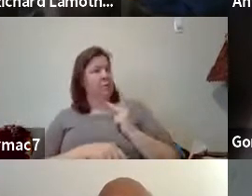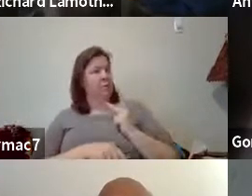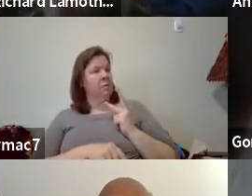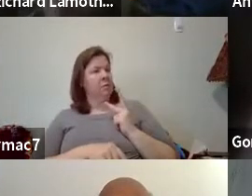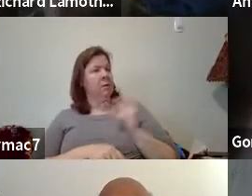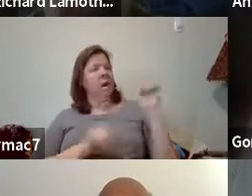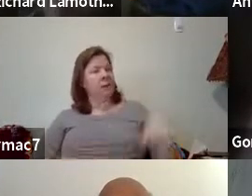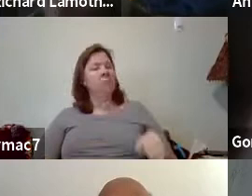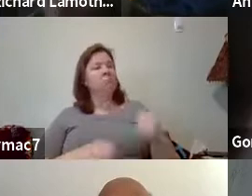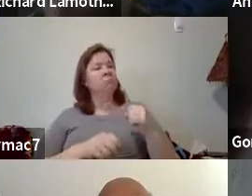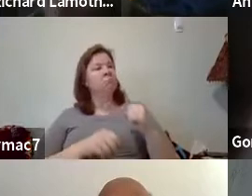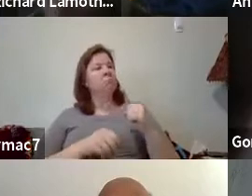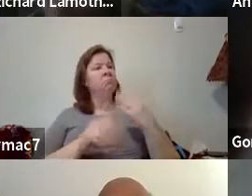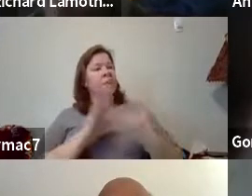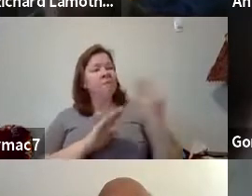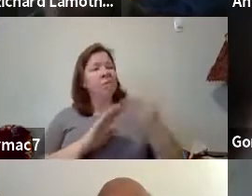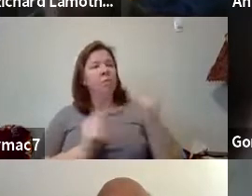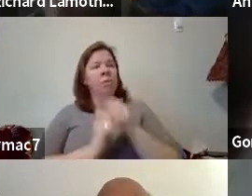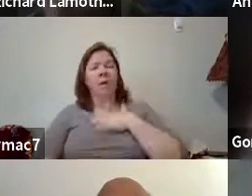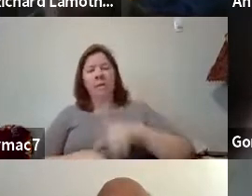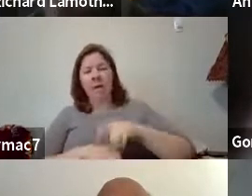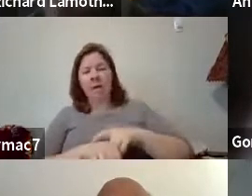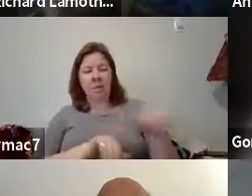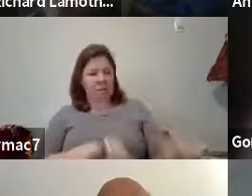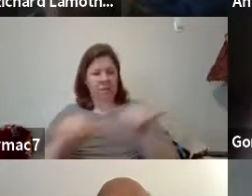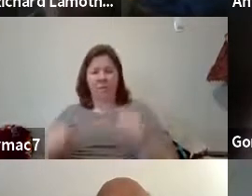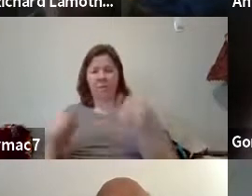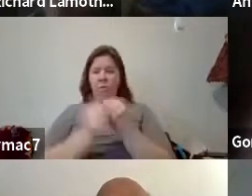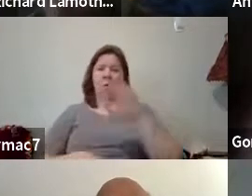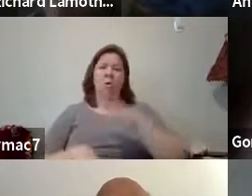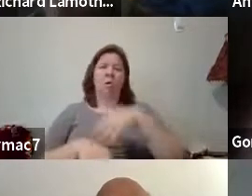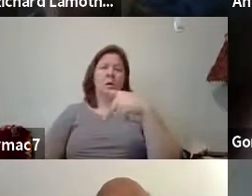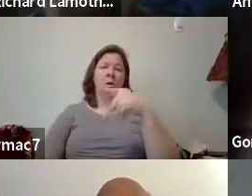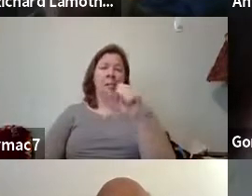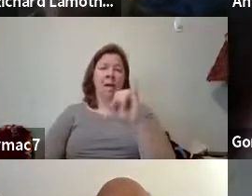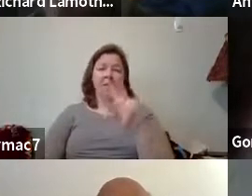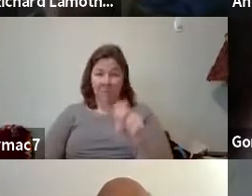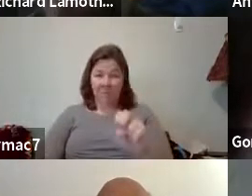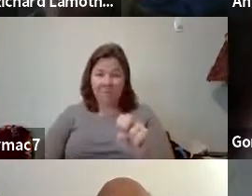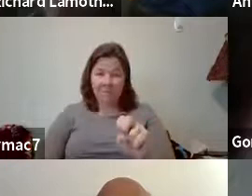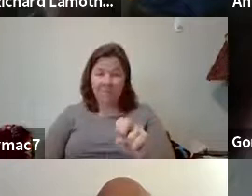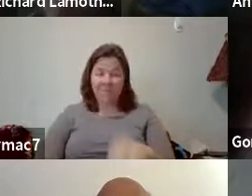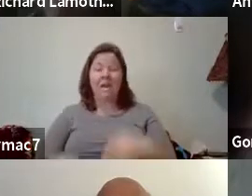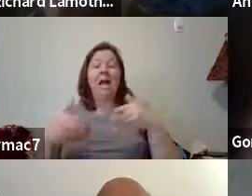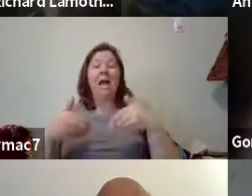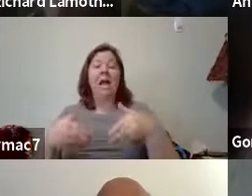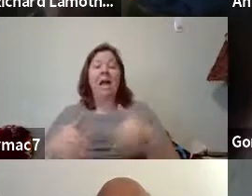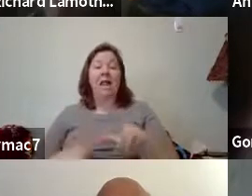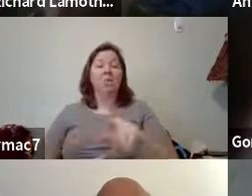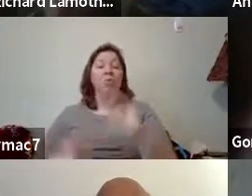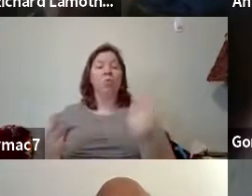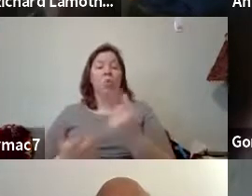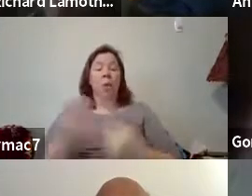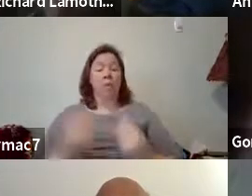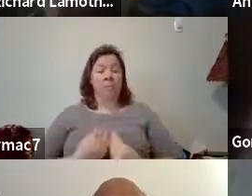efficient. And so that's very similar to what ONPASSIVE does. It allows you to do what you're passionate about,